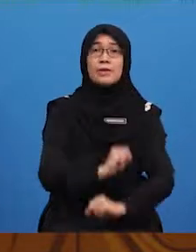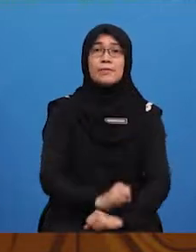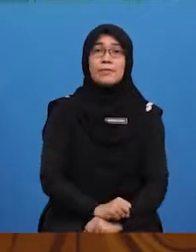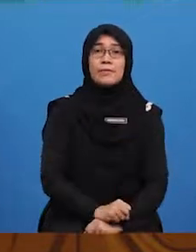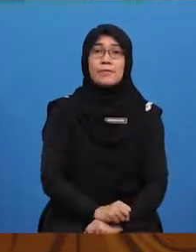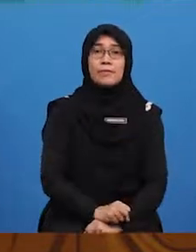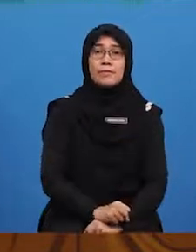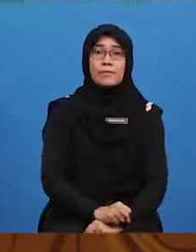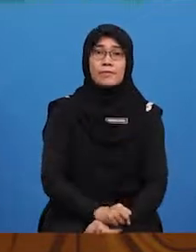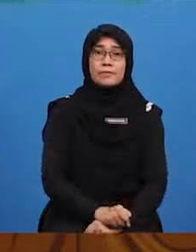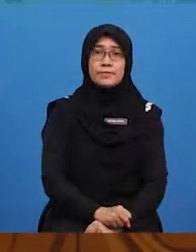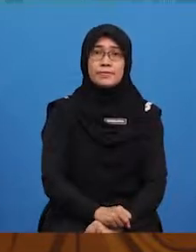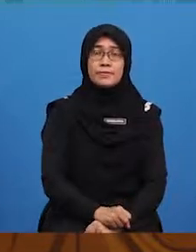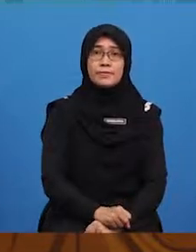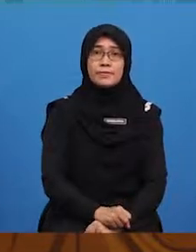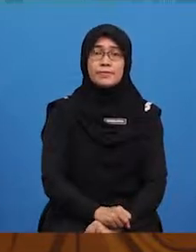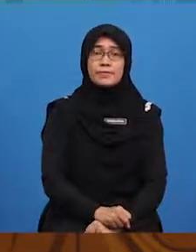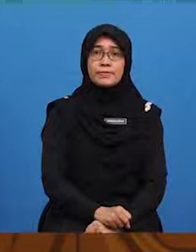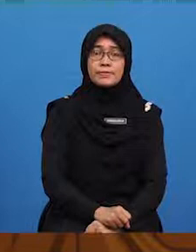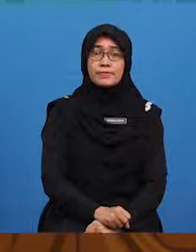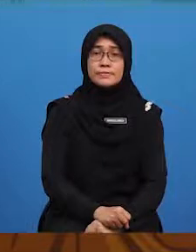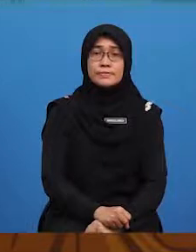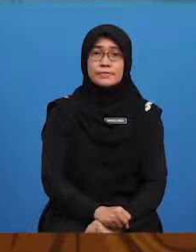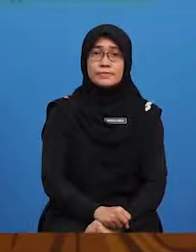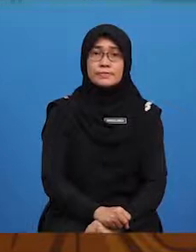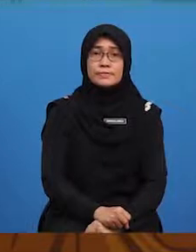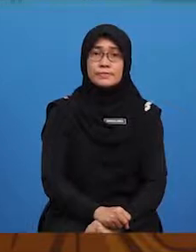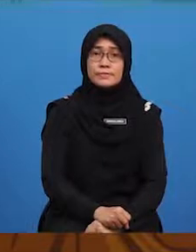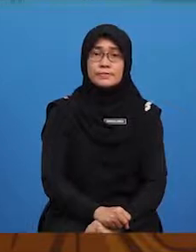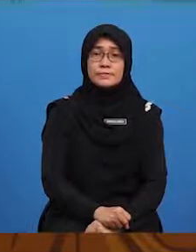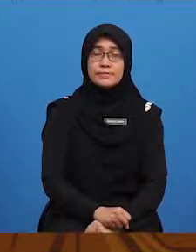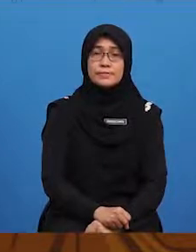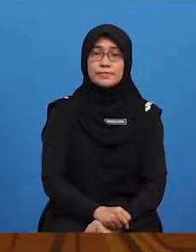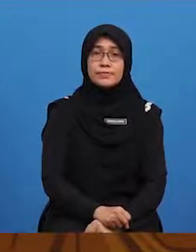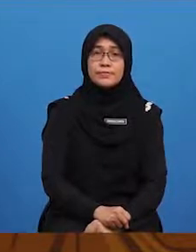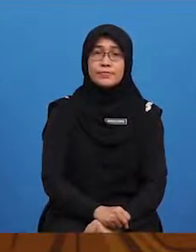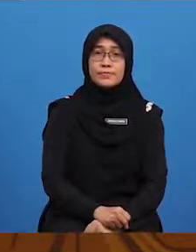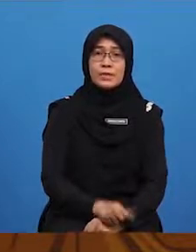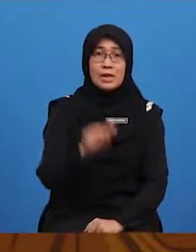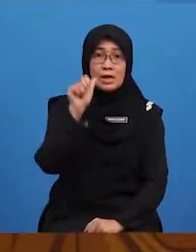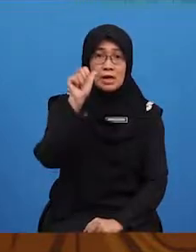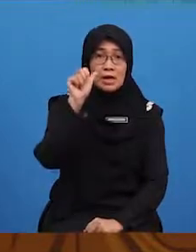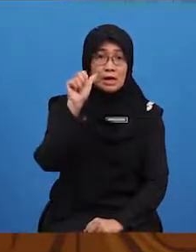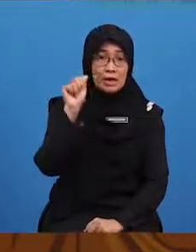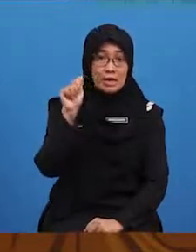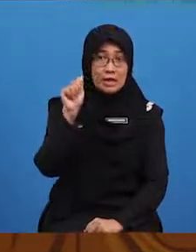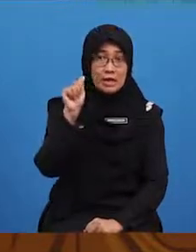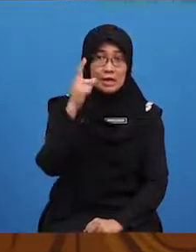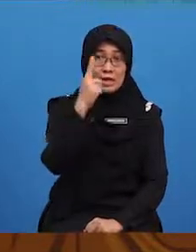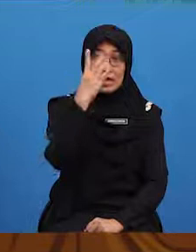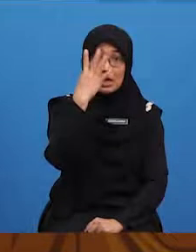forget 2 plus 1. What's your answer? A quarter to